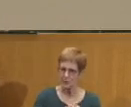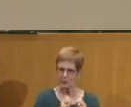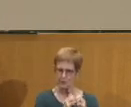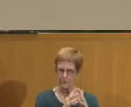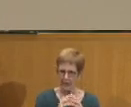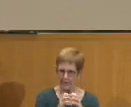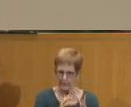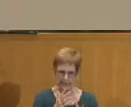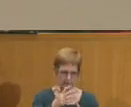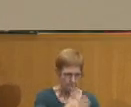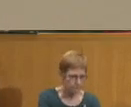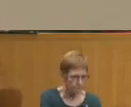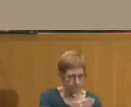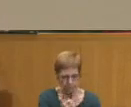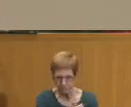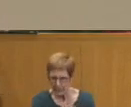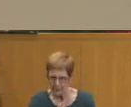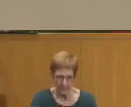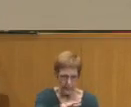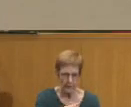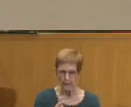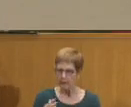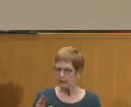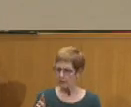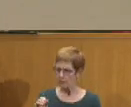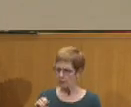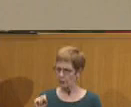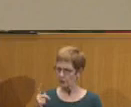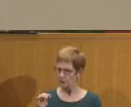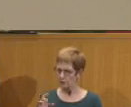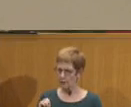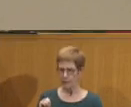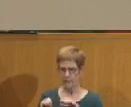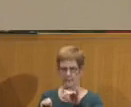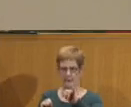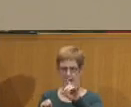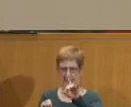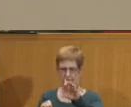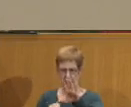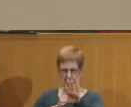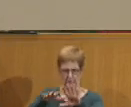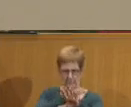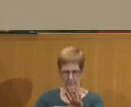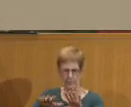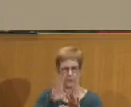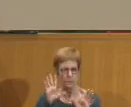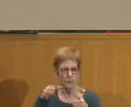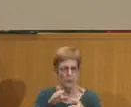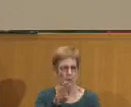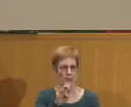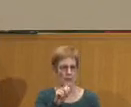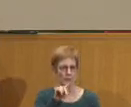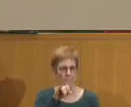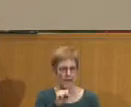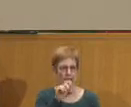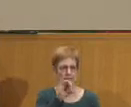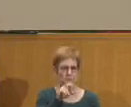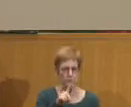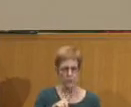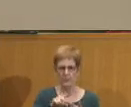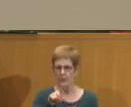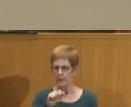made in this short time in the West Side, continuing to support the $150 million investment in the streetcar. When we